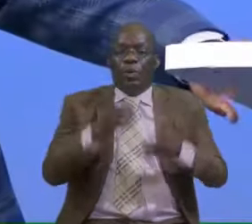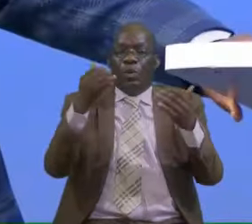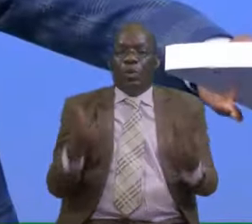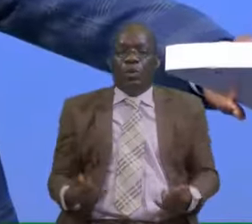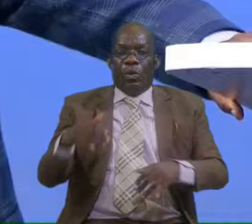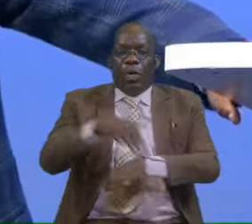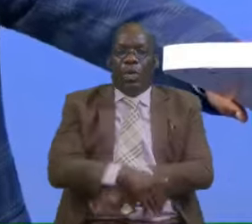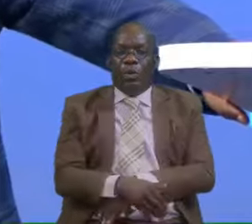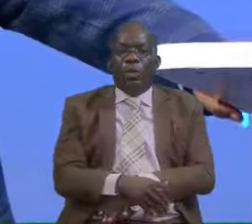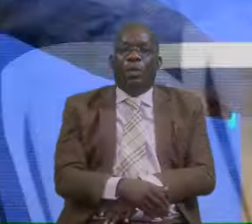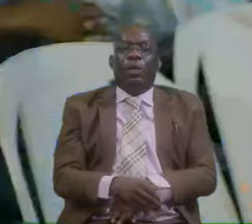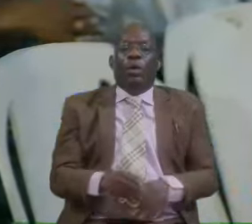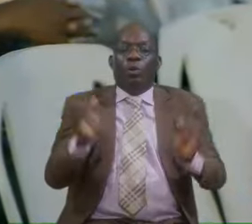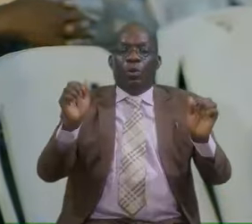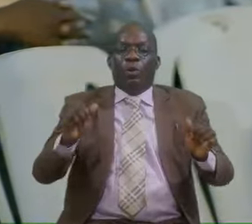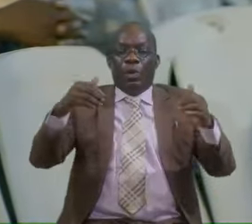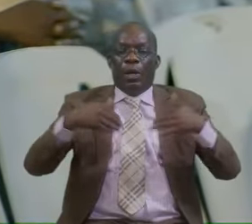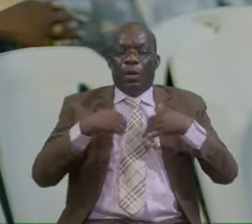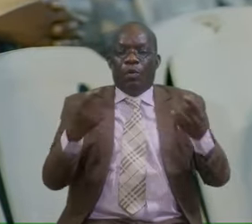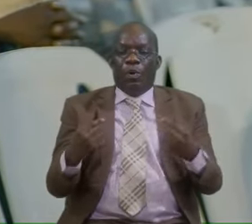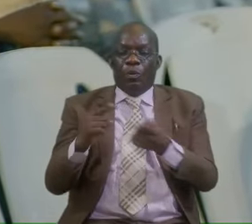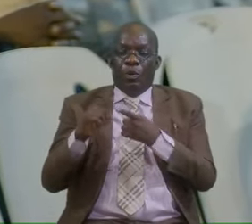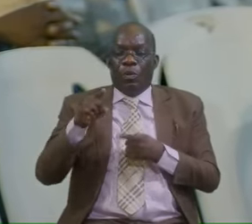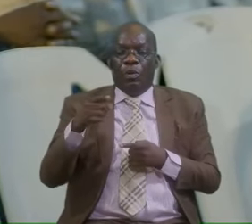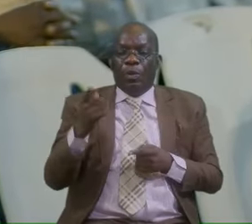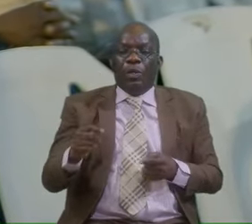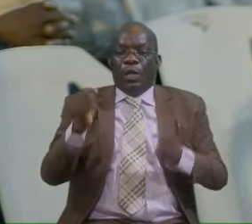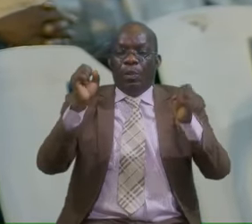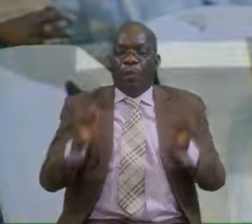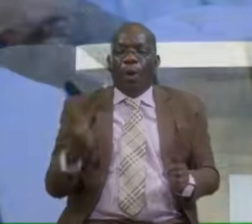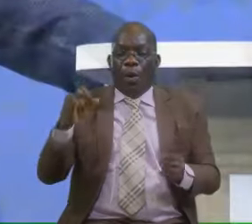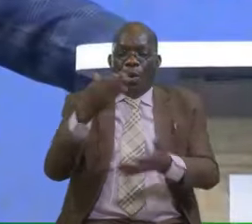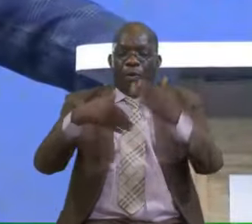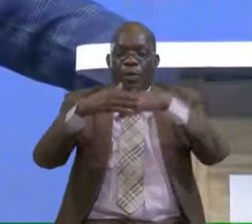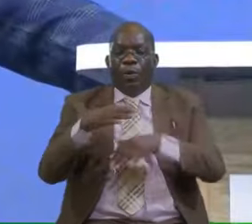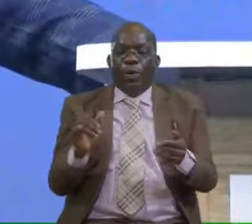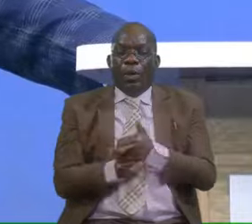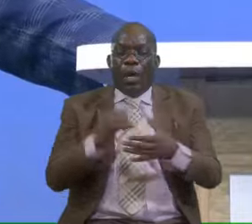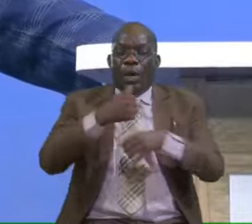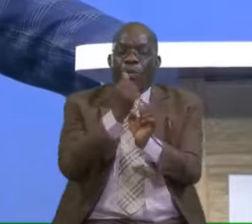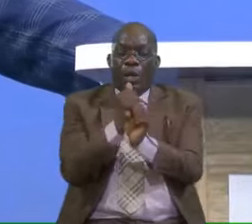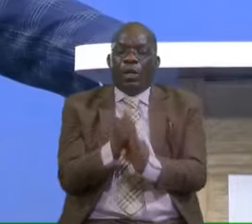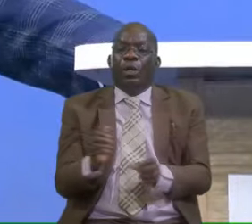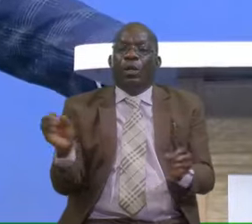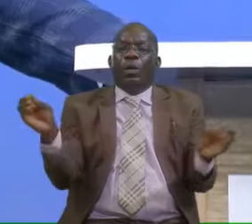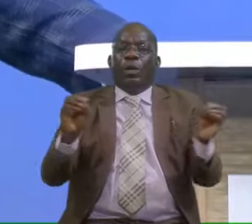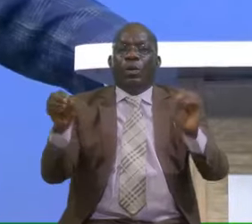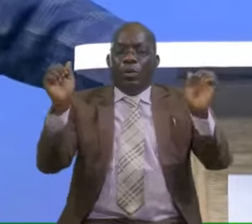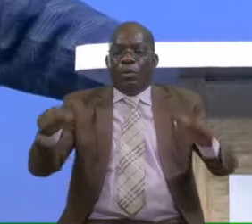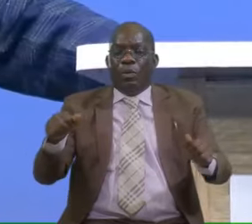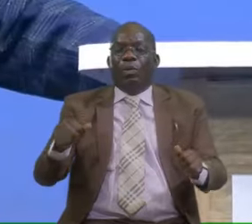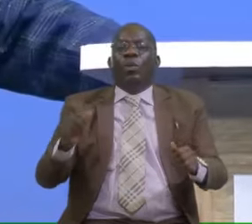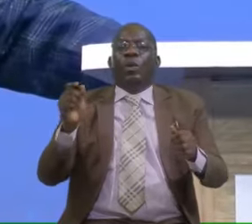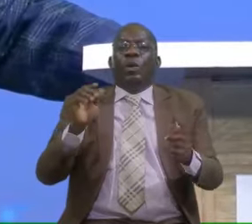have come to you. The power of heaven that makes impossibilities